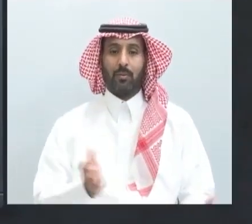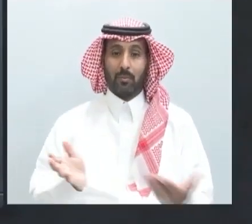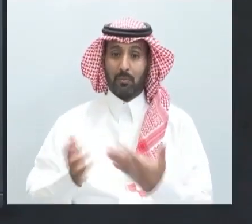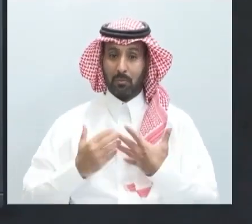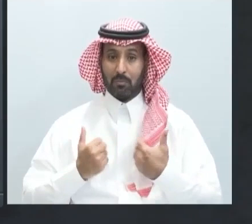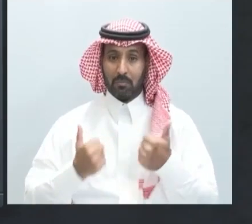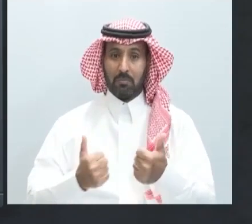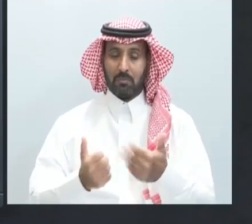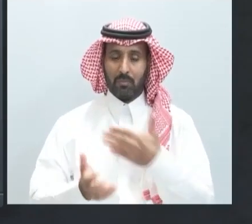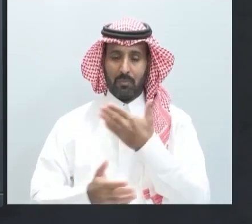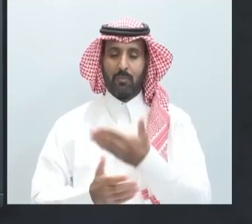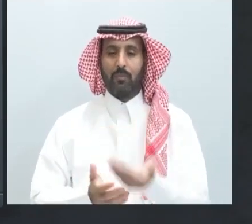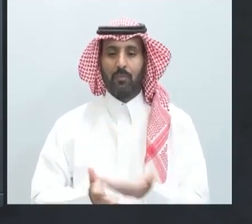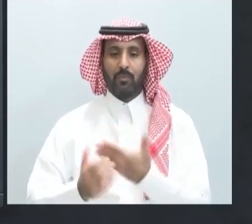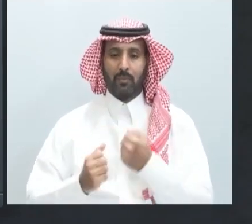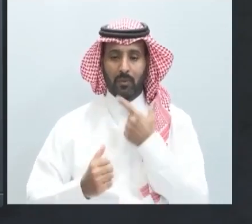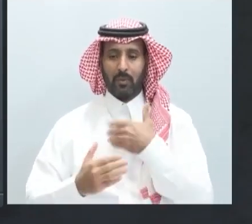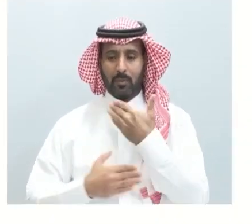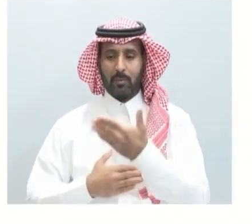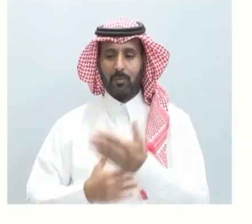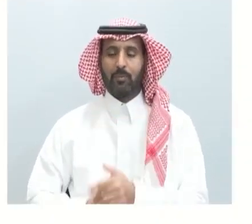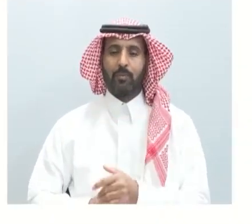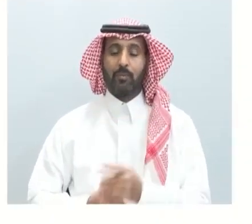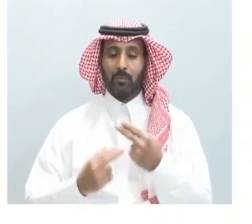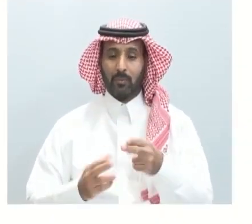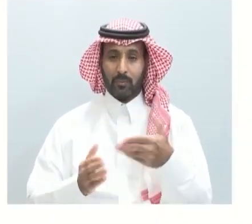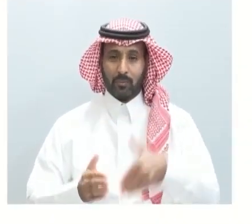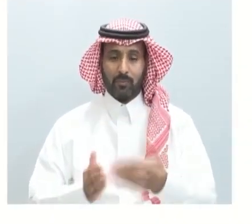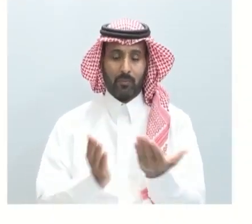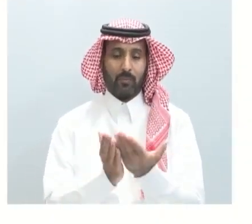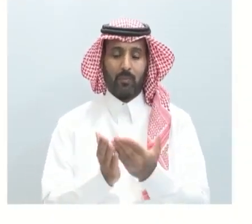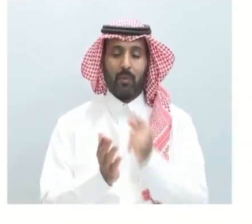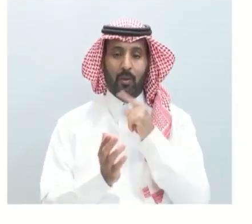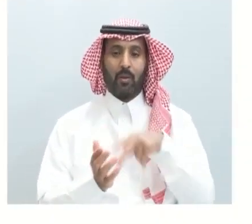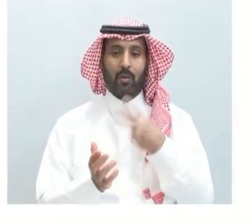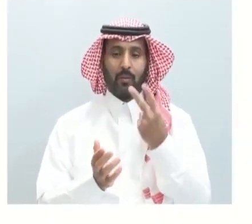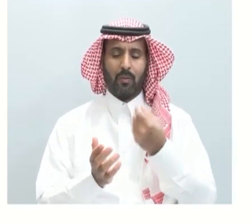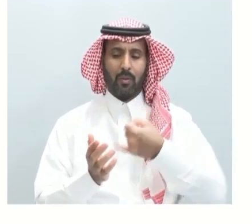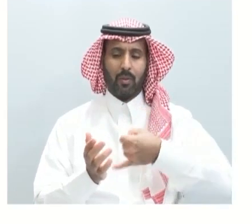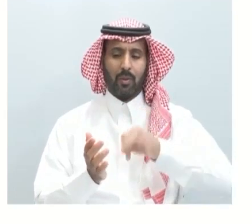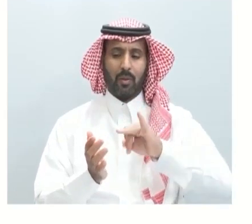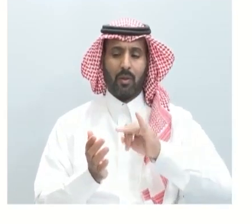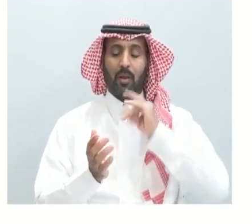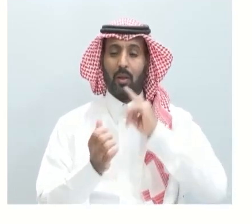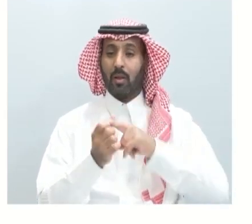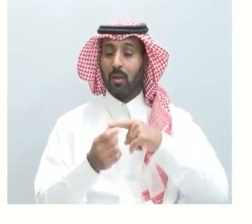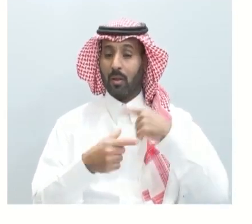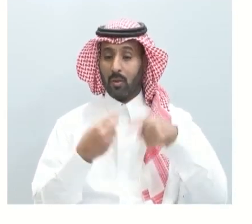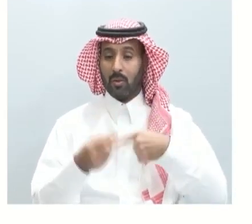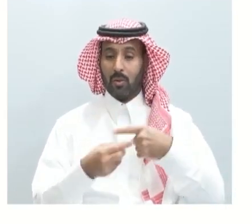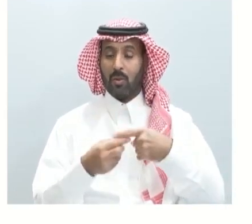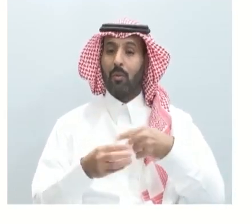how are you my students I hope that you're happy and healthy and Ready for today's lesson which is the first part of the expansion which is